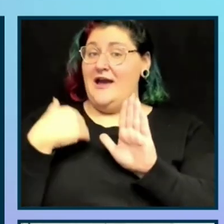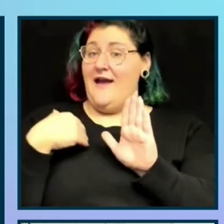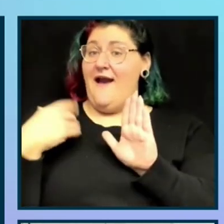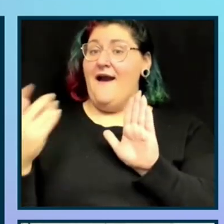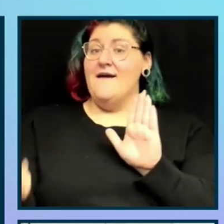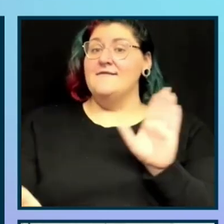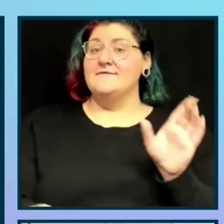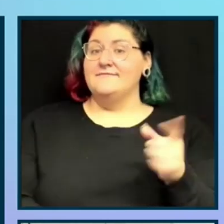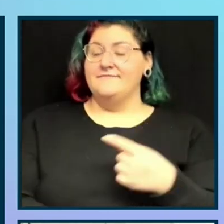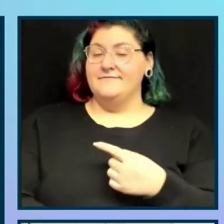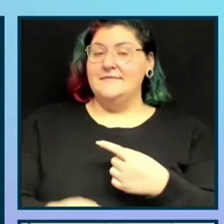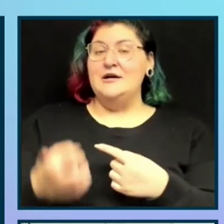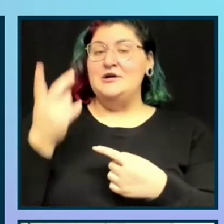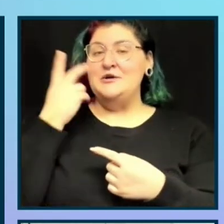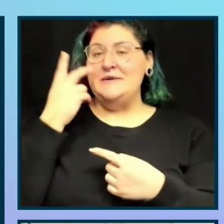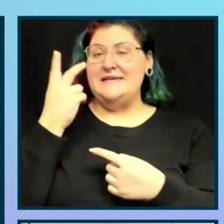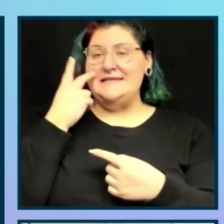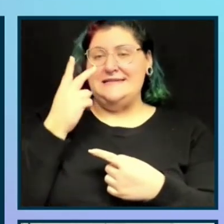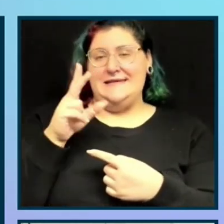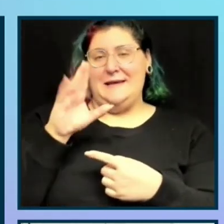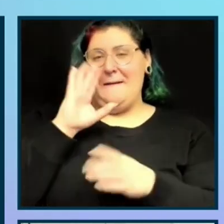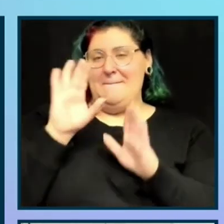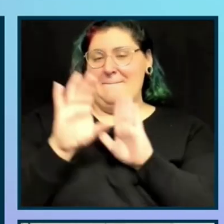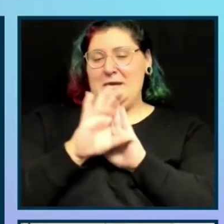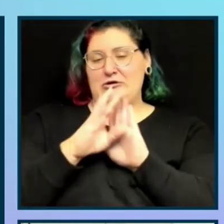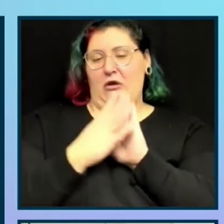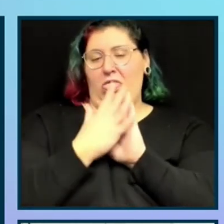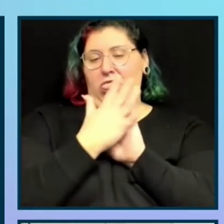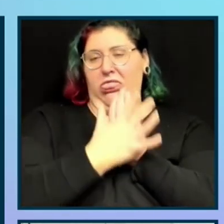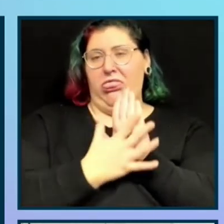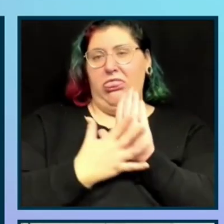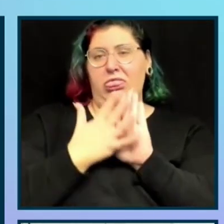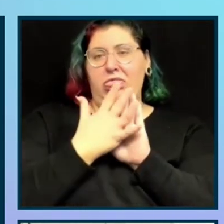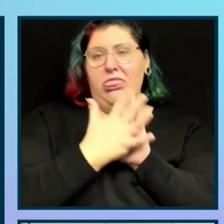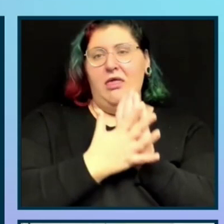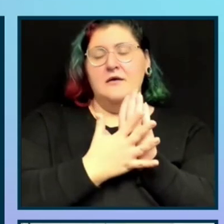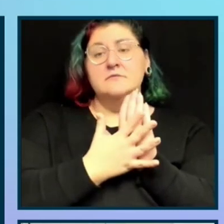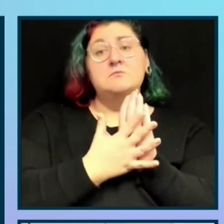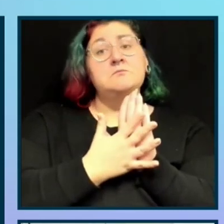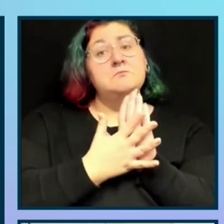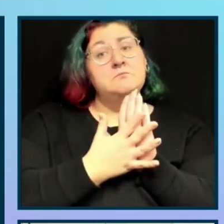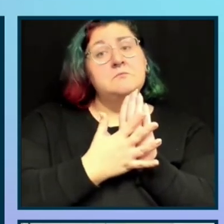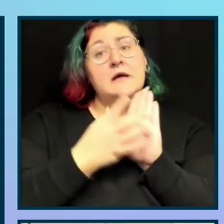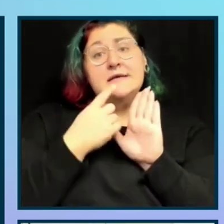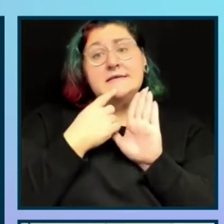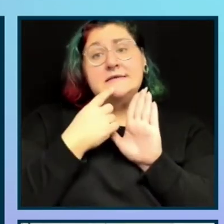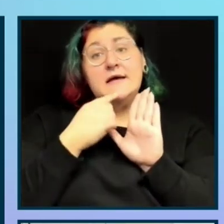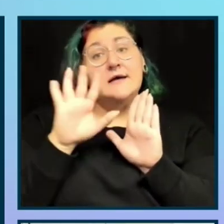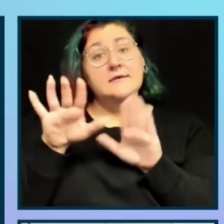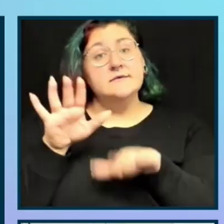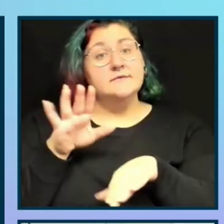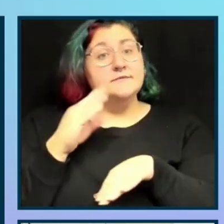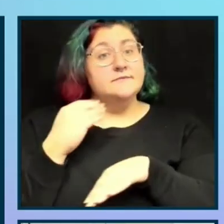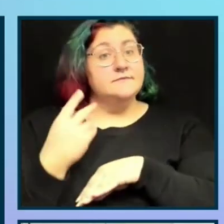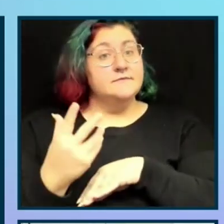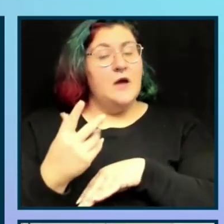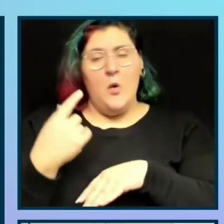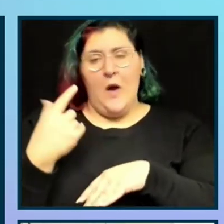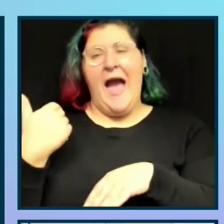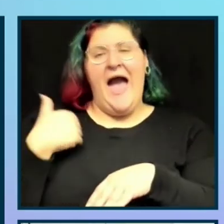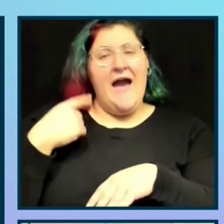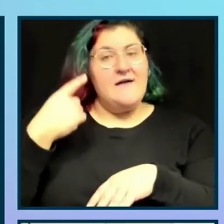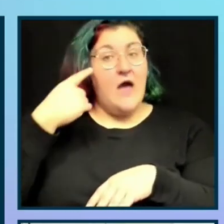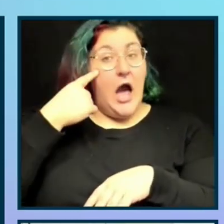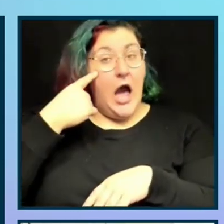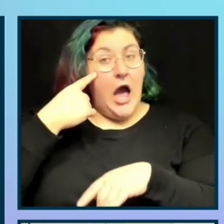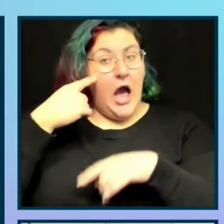blurred overlay on an Instagram image. And it says, there's like a little eye with a cross on